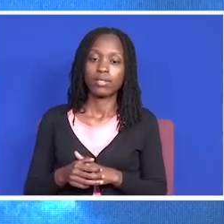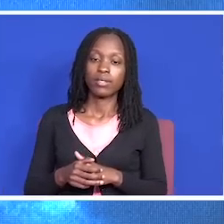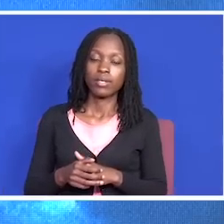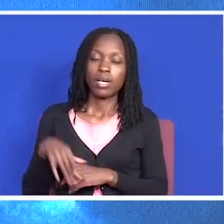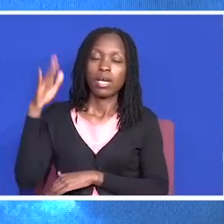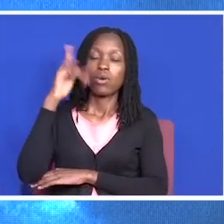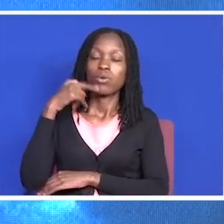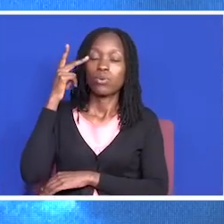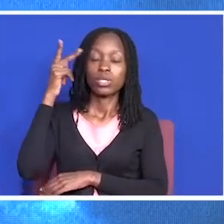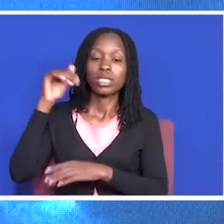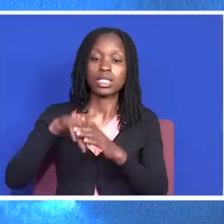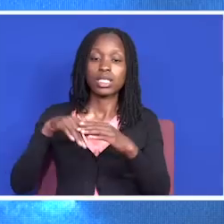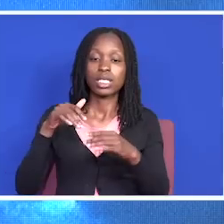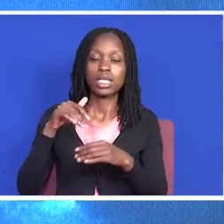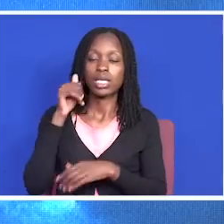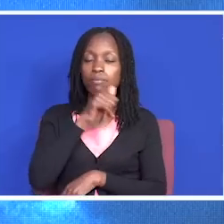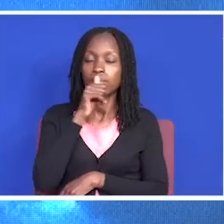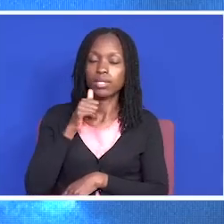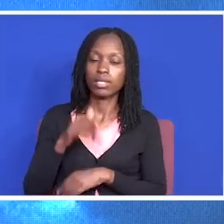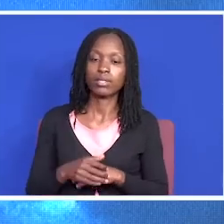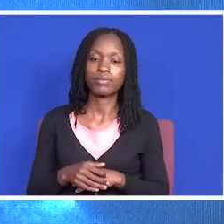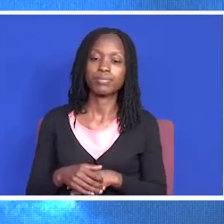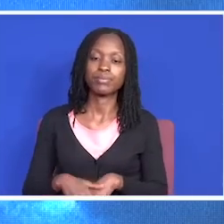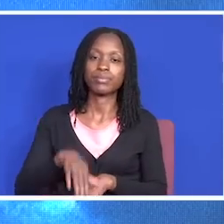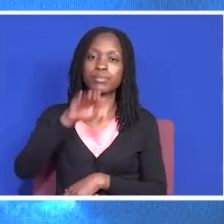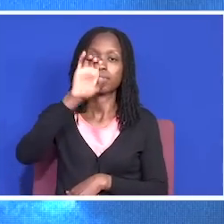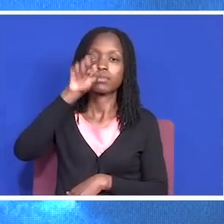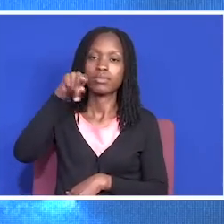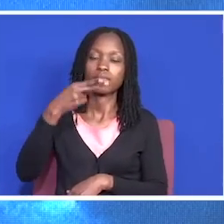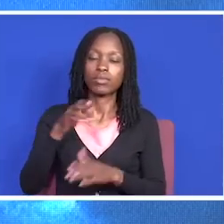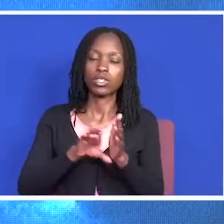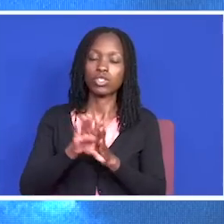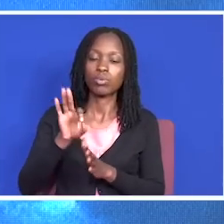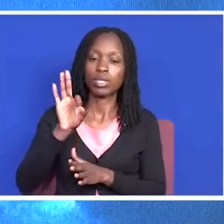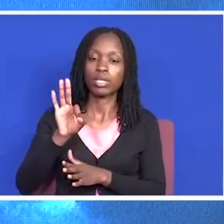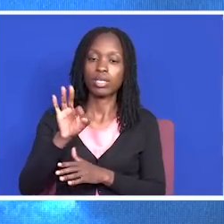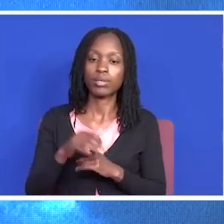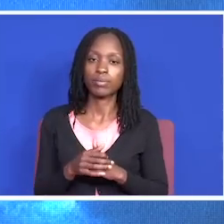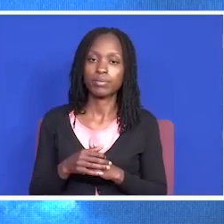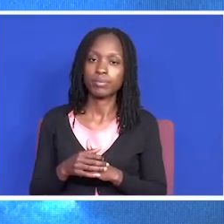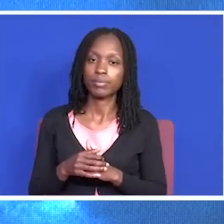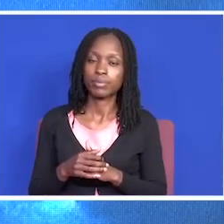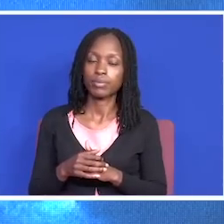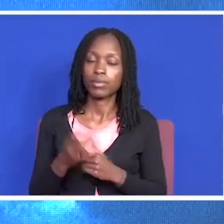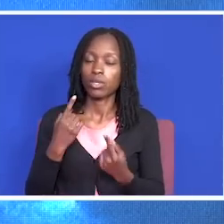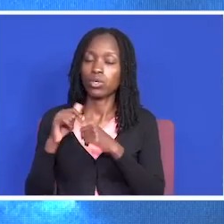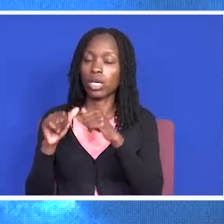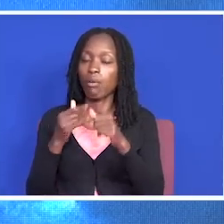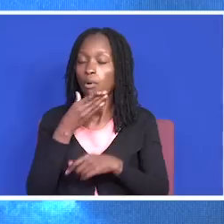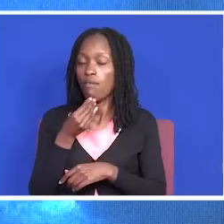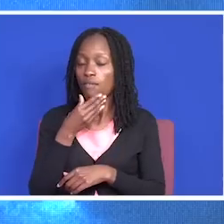a God who sees in secret. Let's just look at Ephesians chapter 3, just talking about